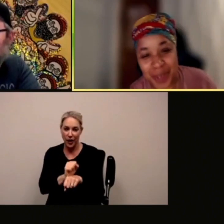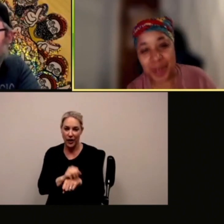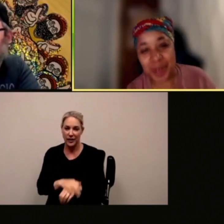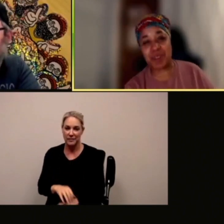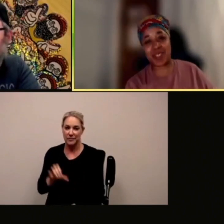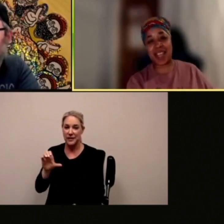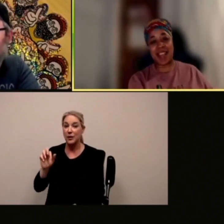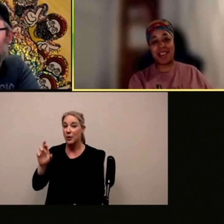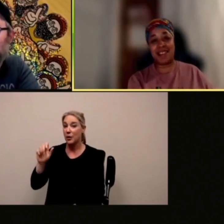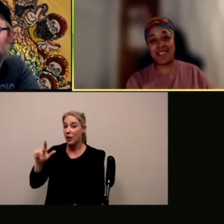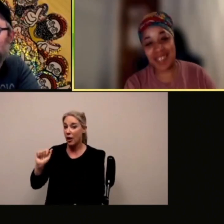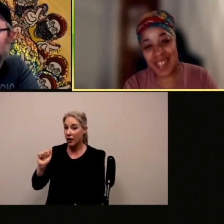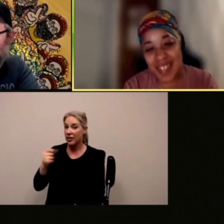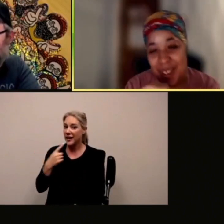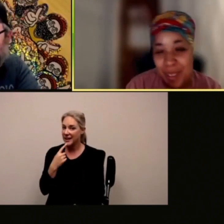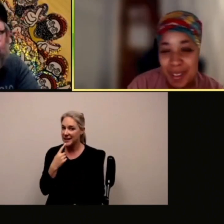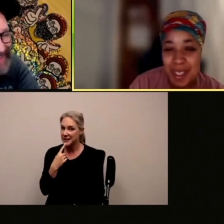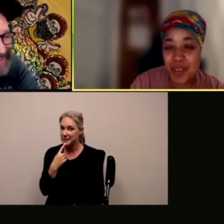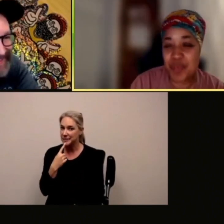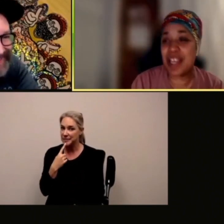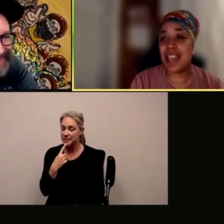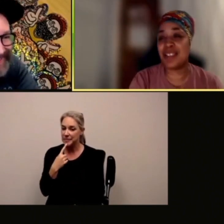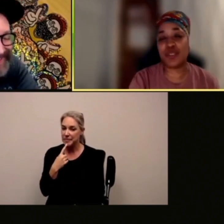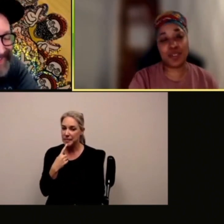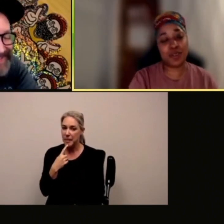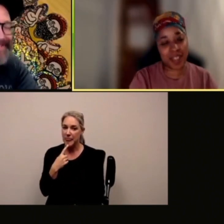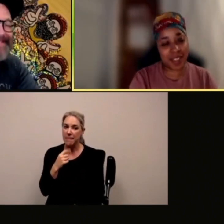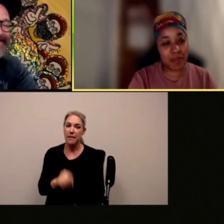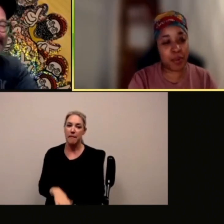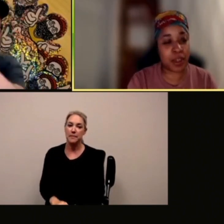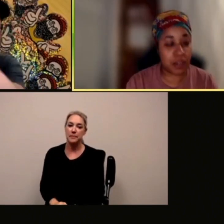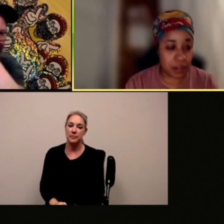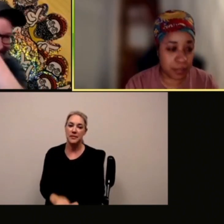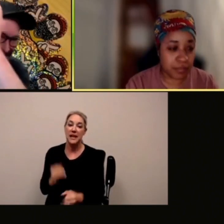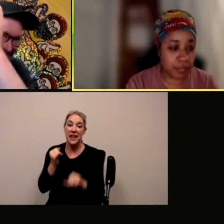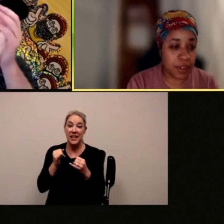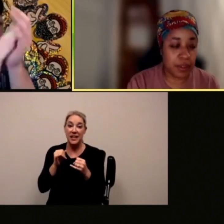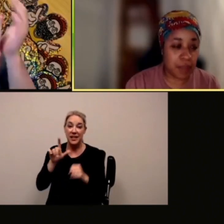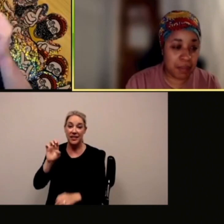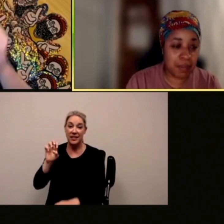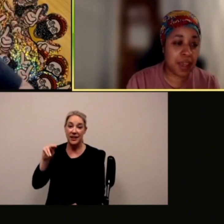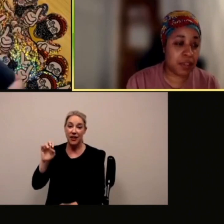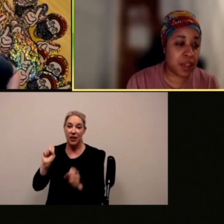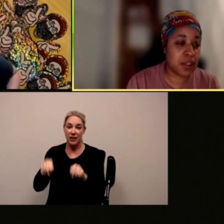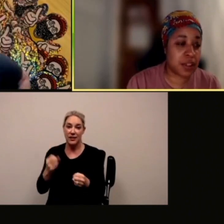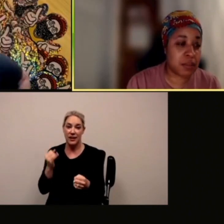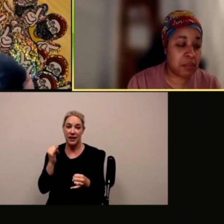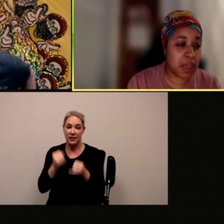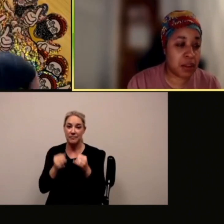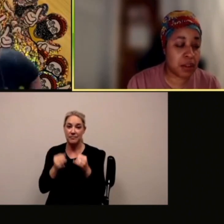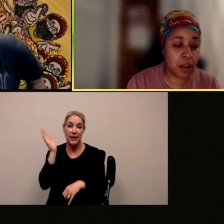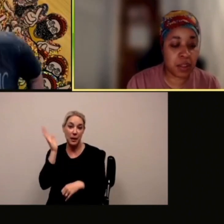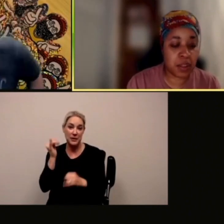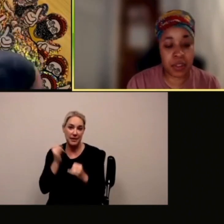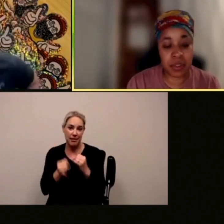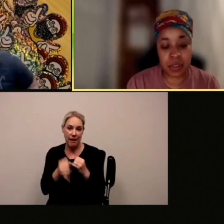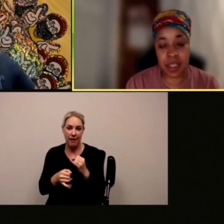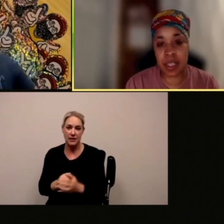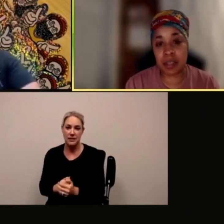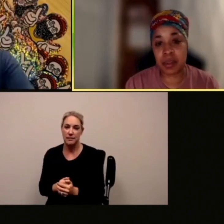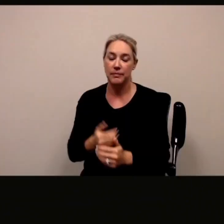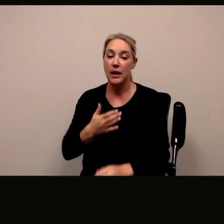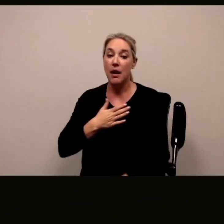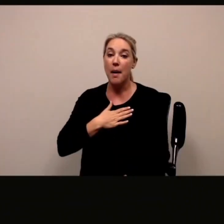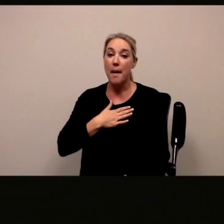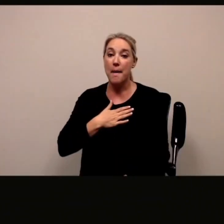last. Mr. Tynes, we're gonna save him for last. 2 things I've been working on. My main thing is to help teachers see